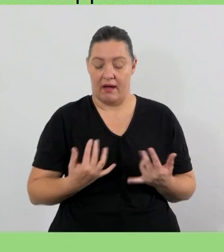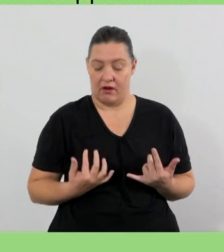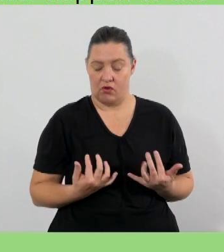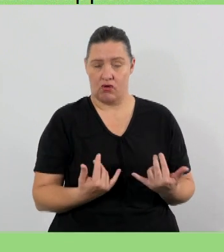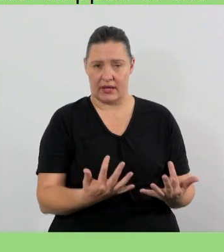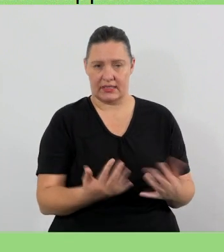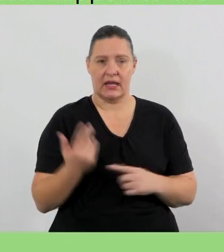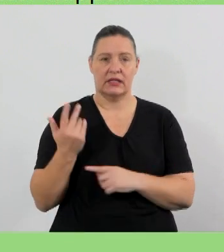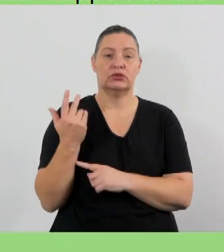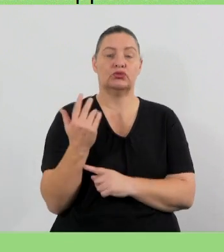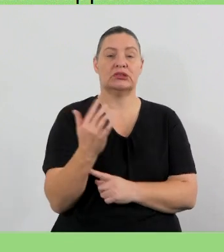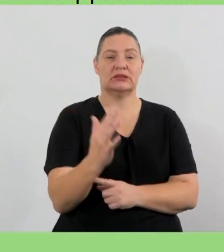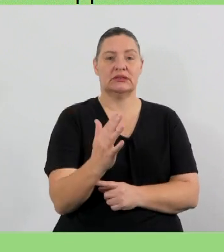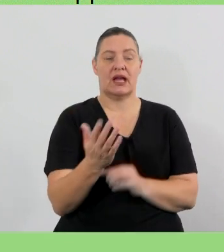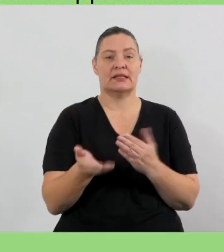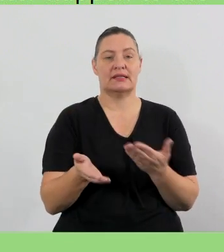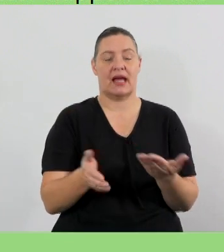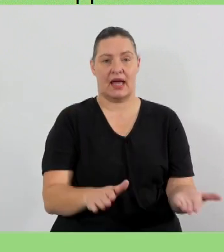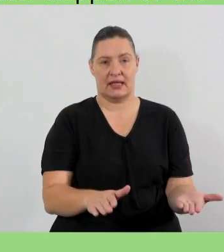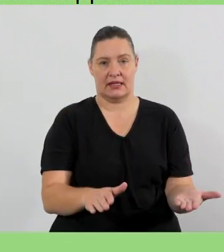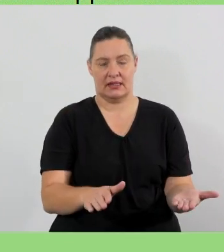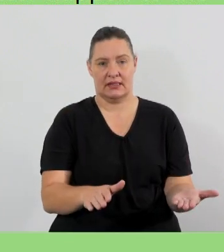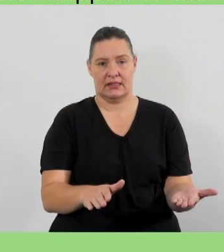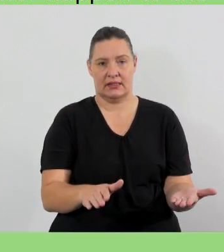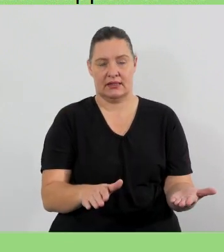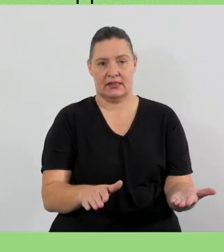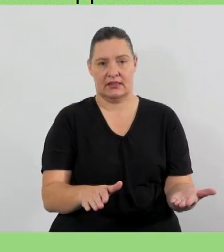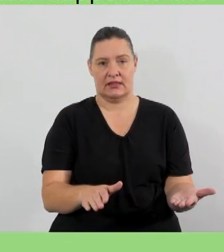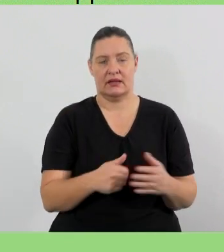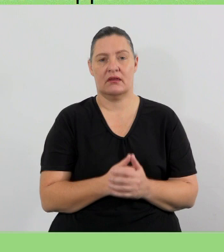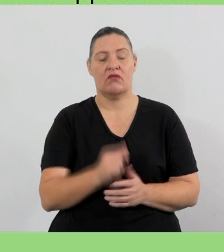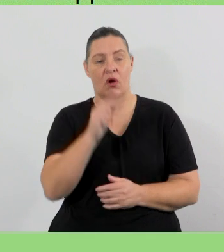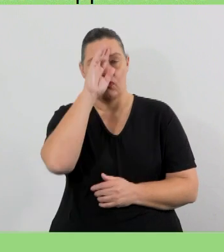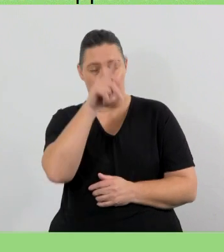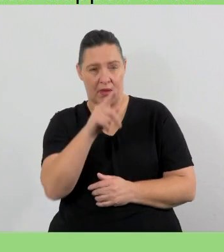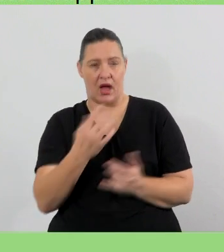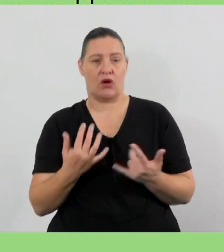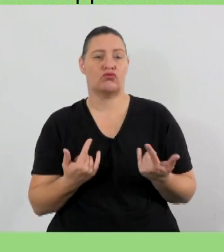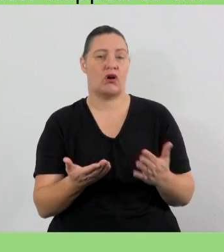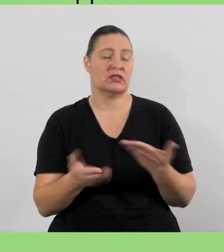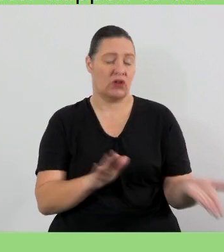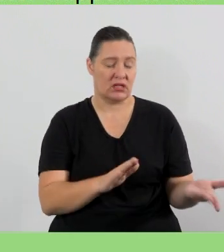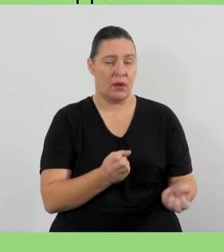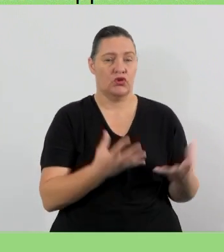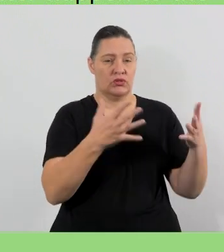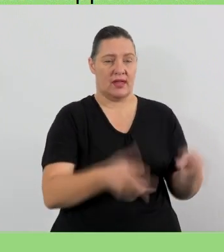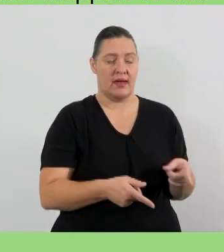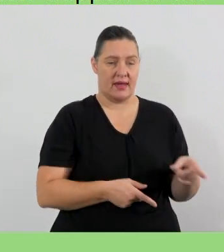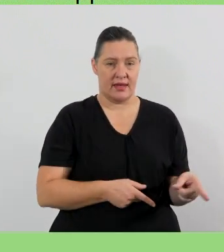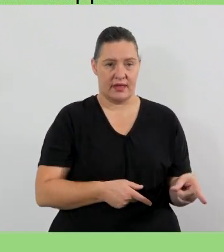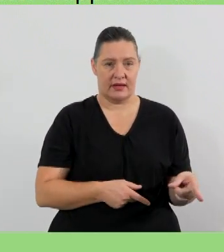the grass and trees die, so if the grass and trees die, if you remember, grass and trees are our